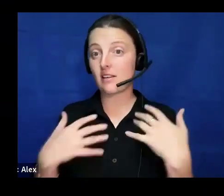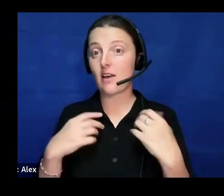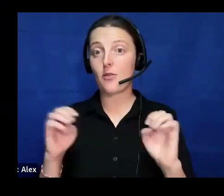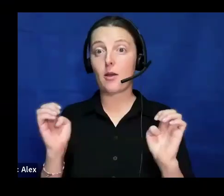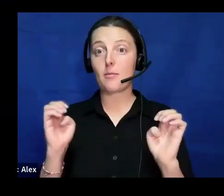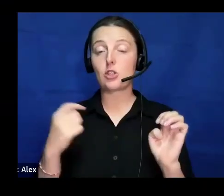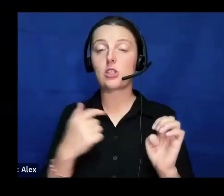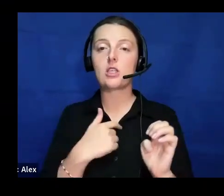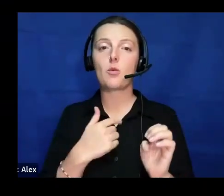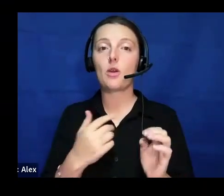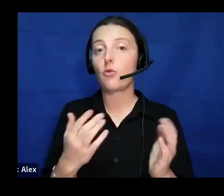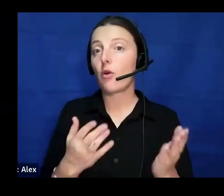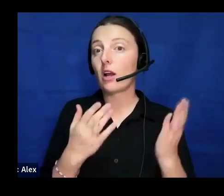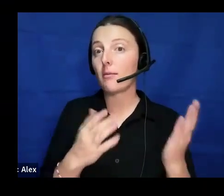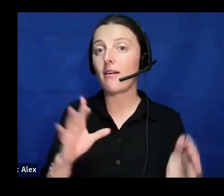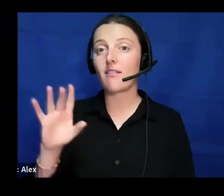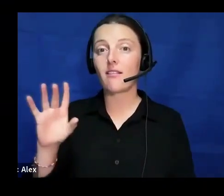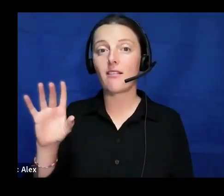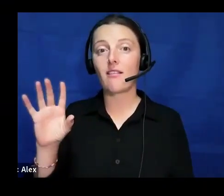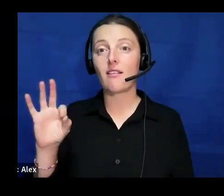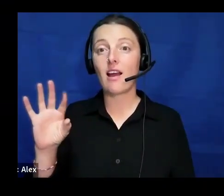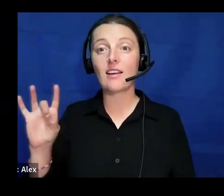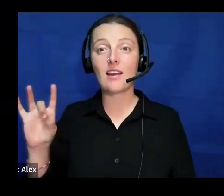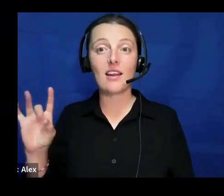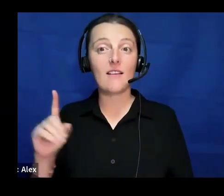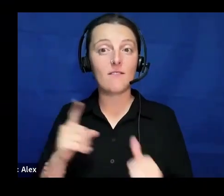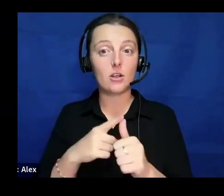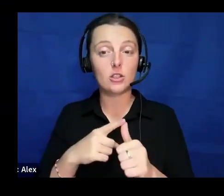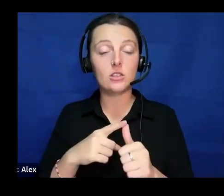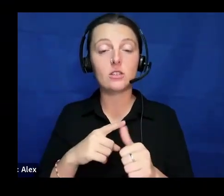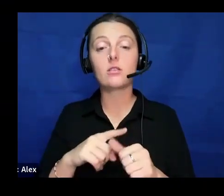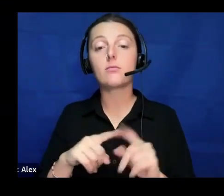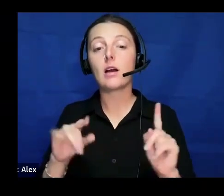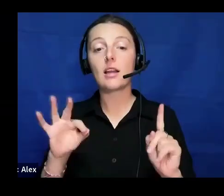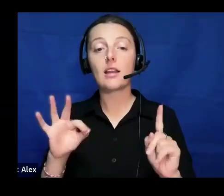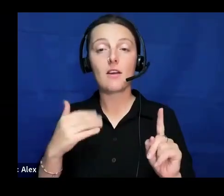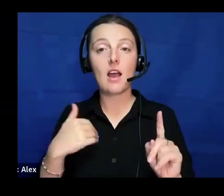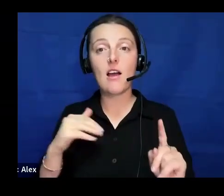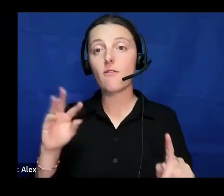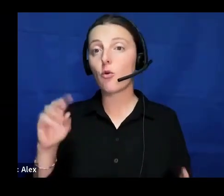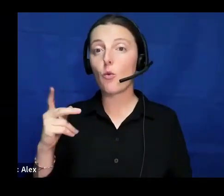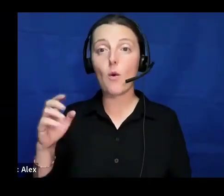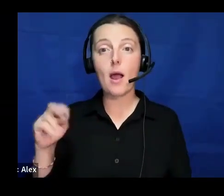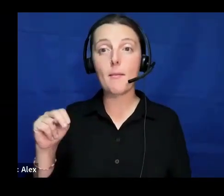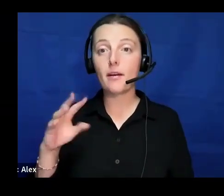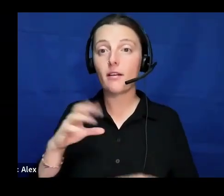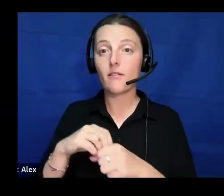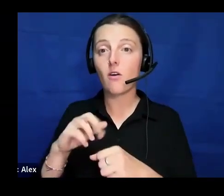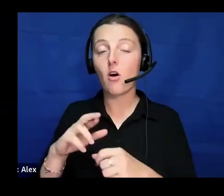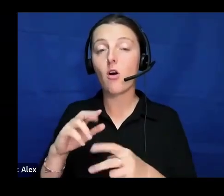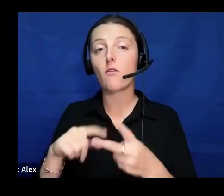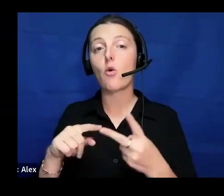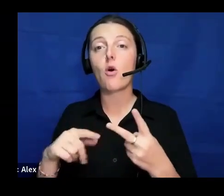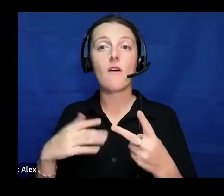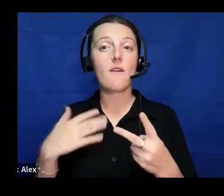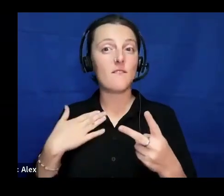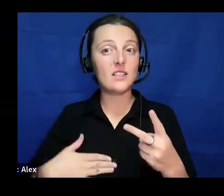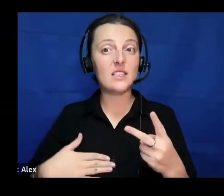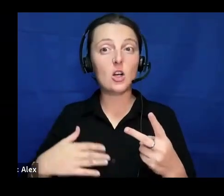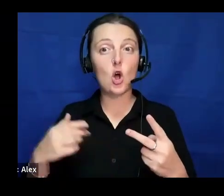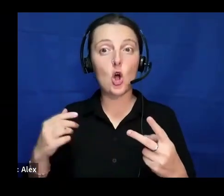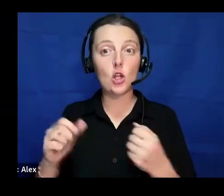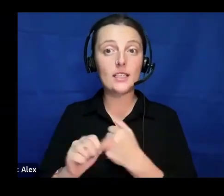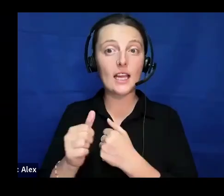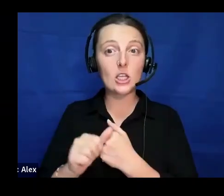988 first. However, if there's a weapon involved or if someone is in physical danger or you feel in danger,